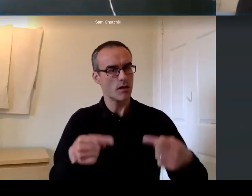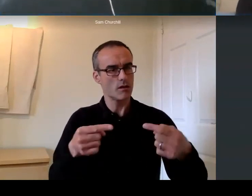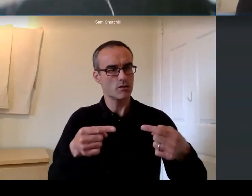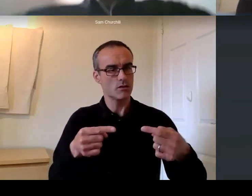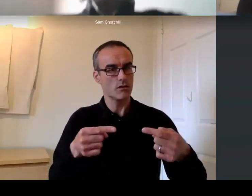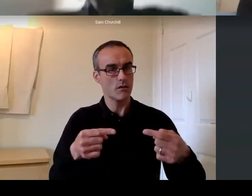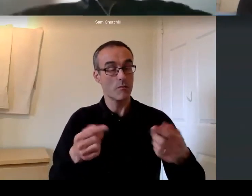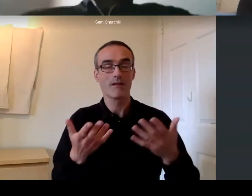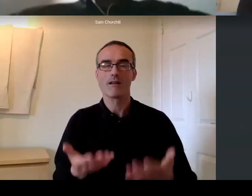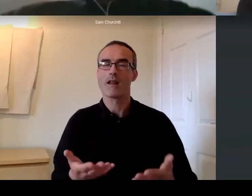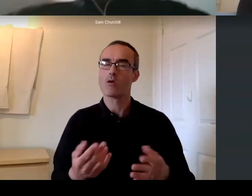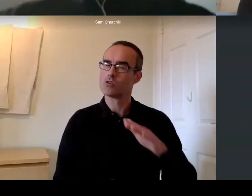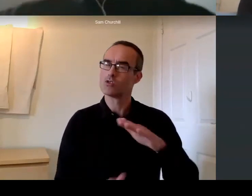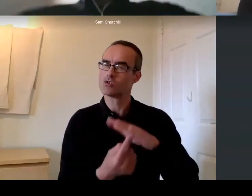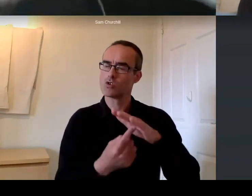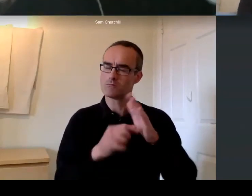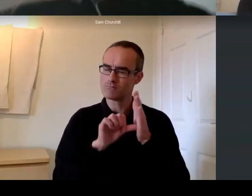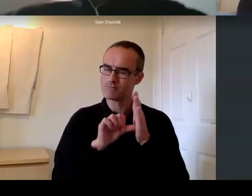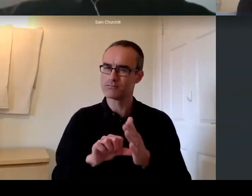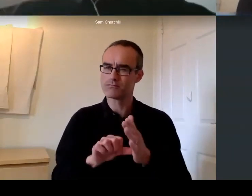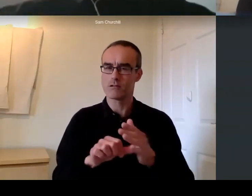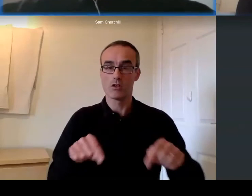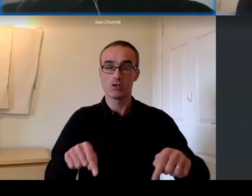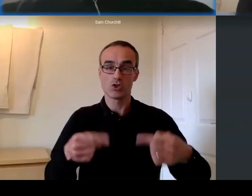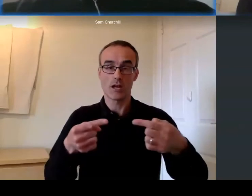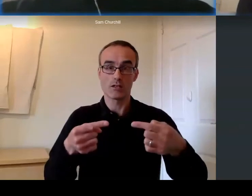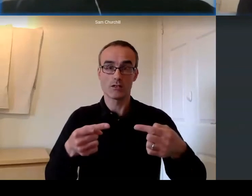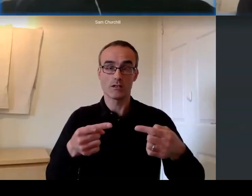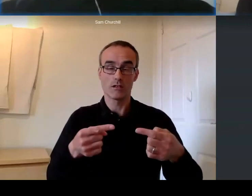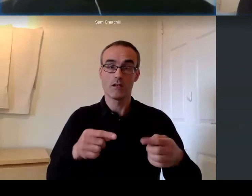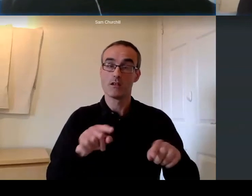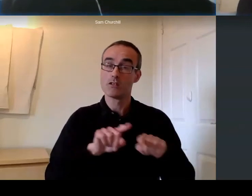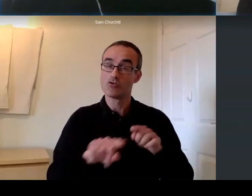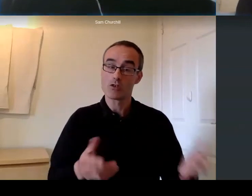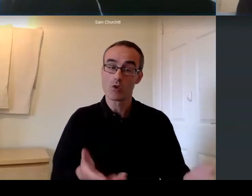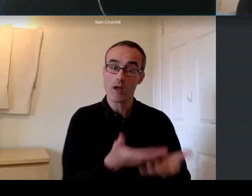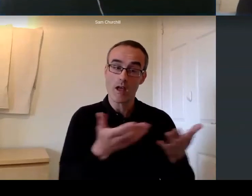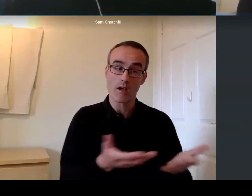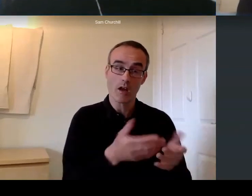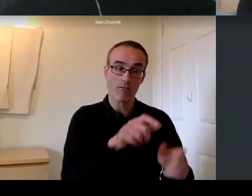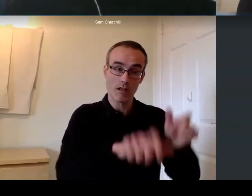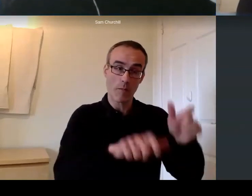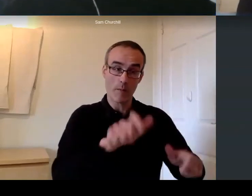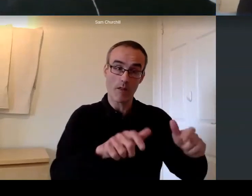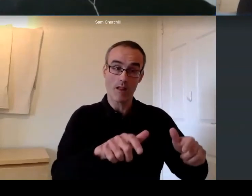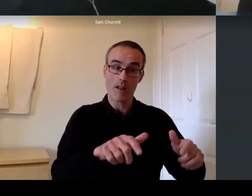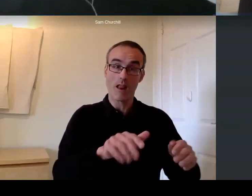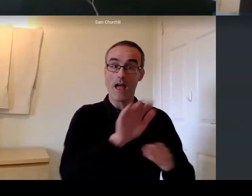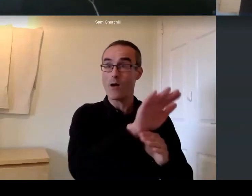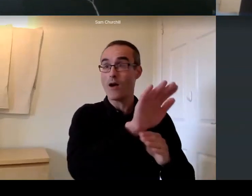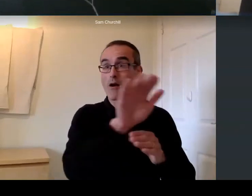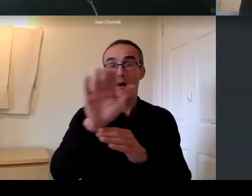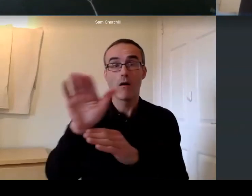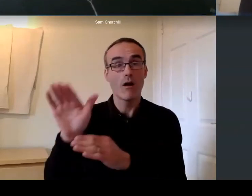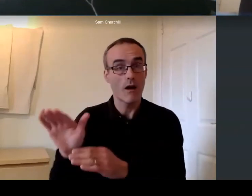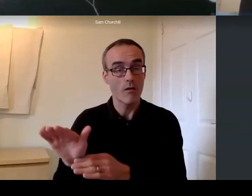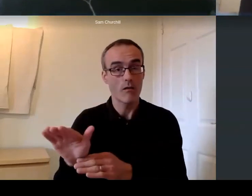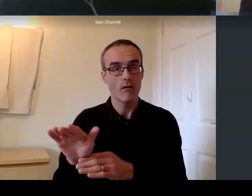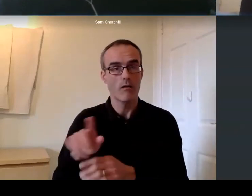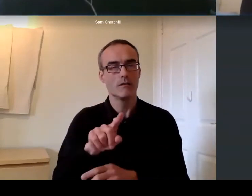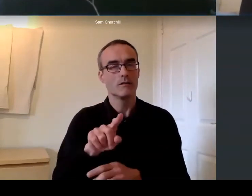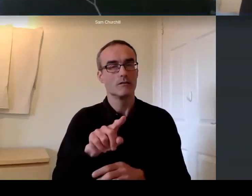now is actually getting people out now. But the problem we're facing is the lack of facilities. Now, half our facilities are closed at the moment, some of